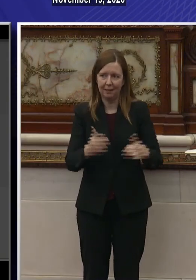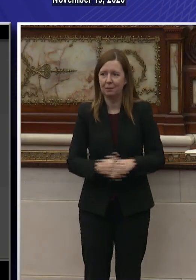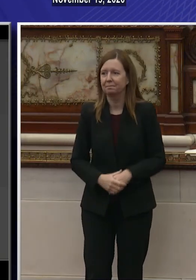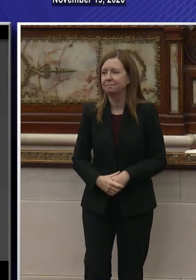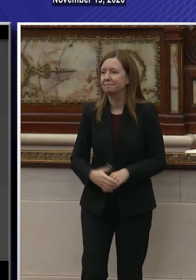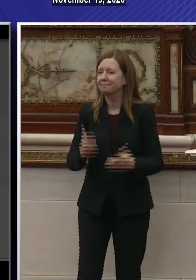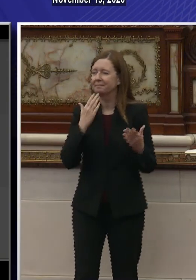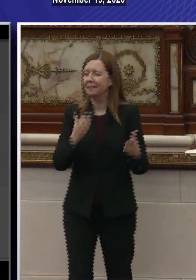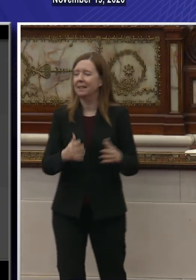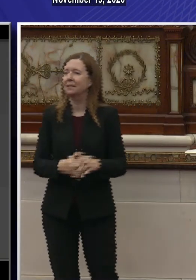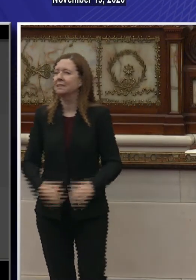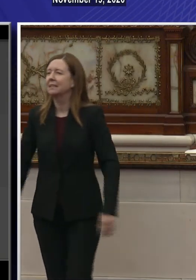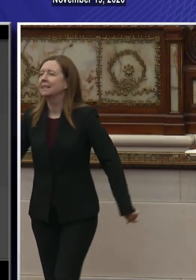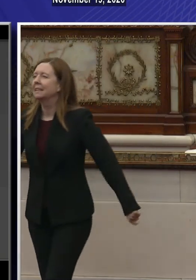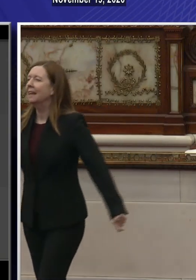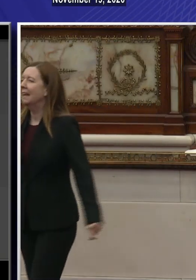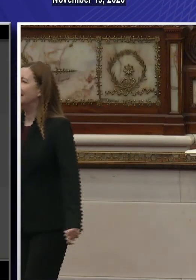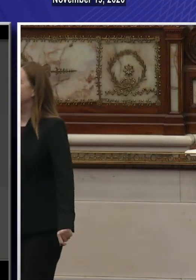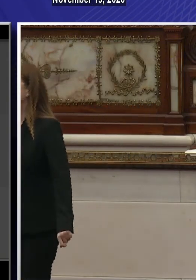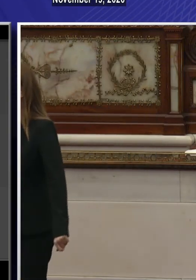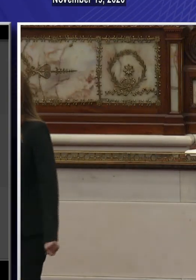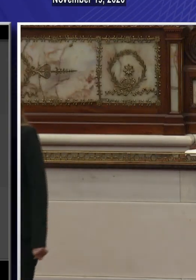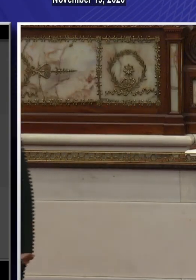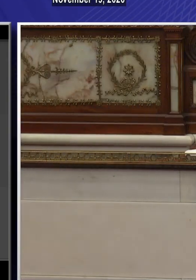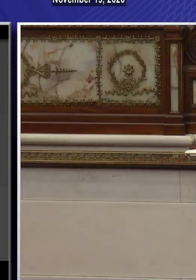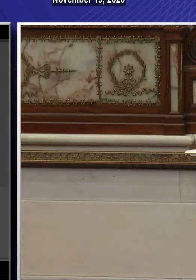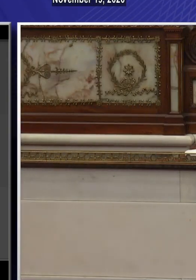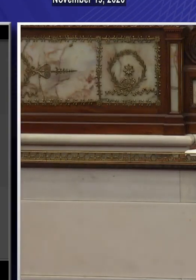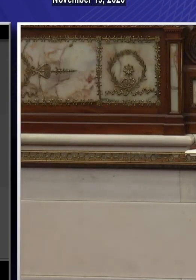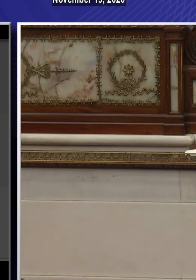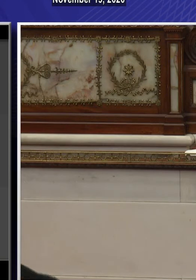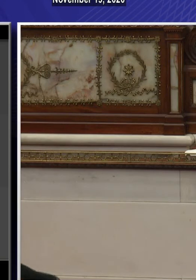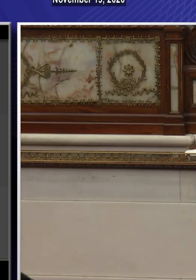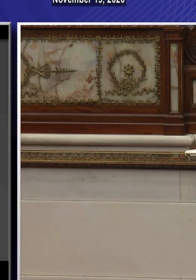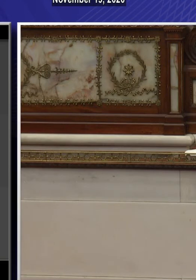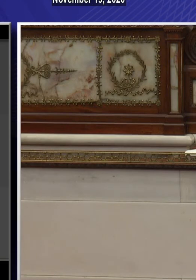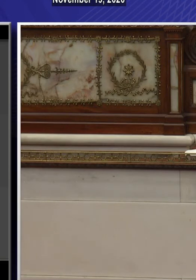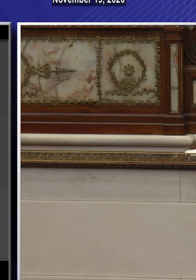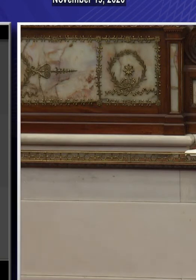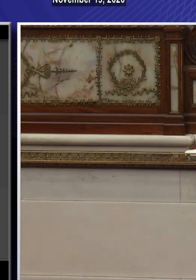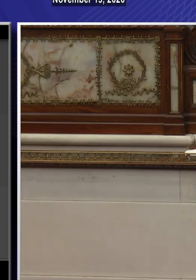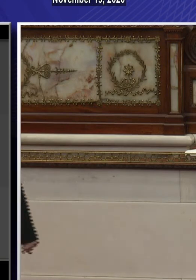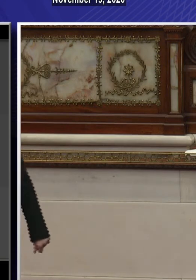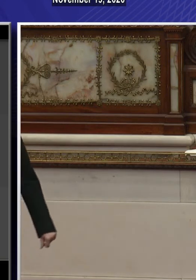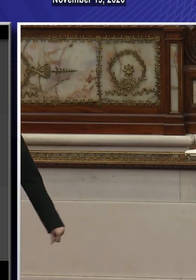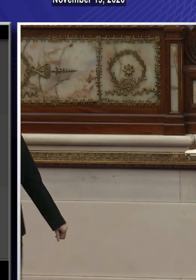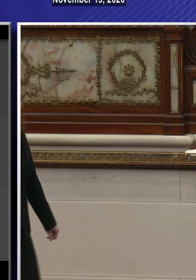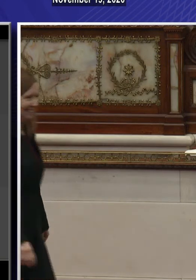Thank you. Thank you all.